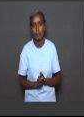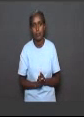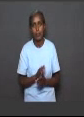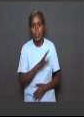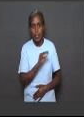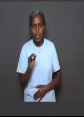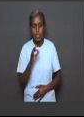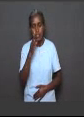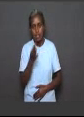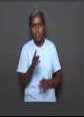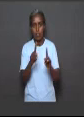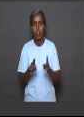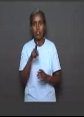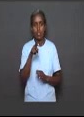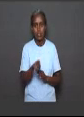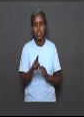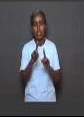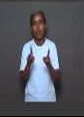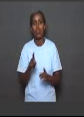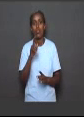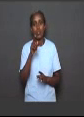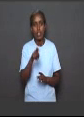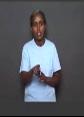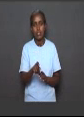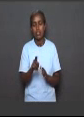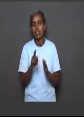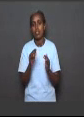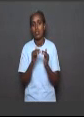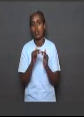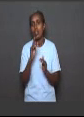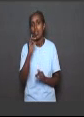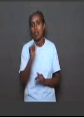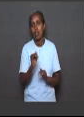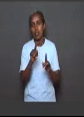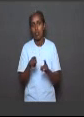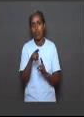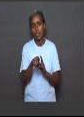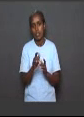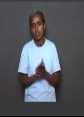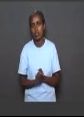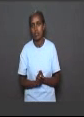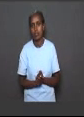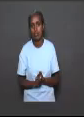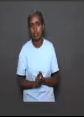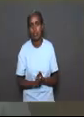x and f of g of x equals I of x.